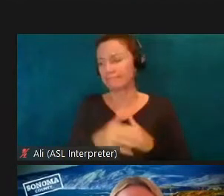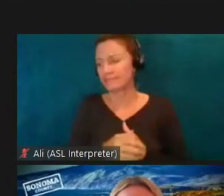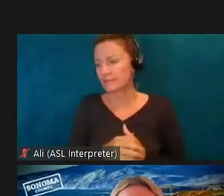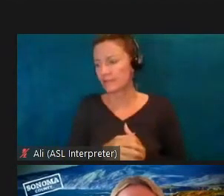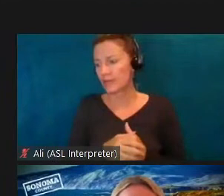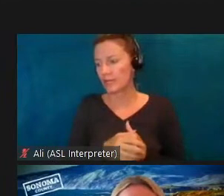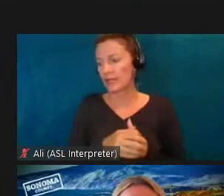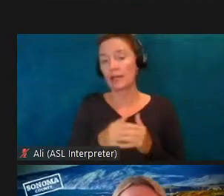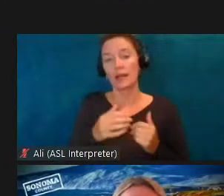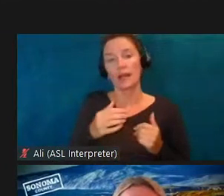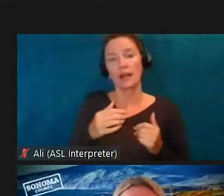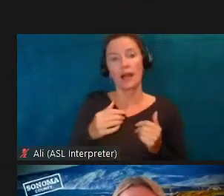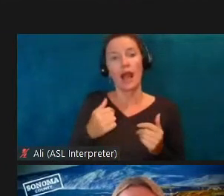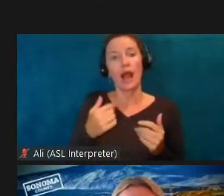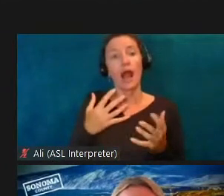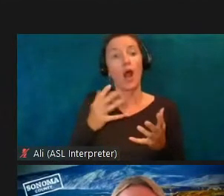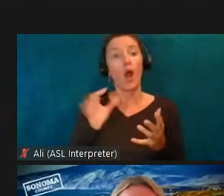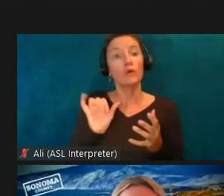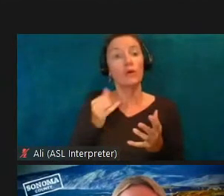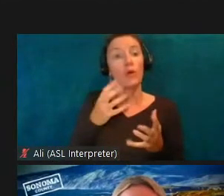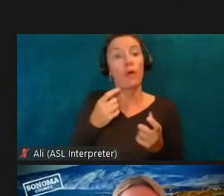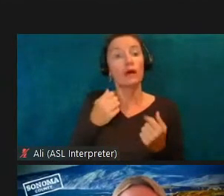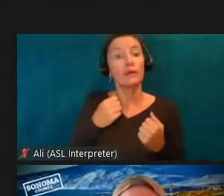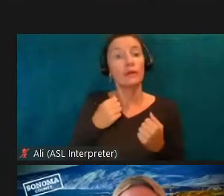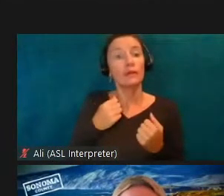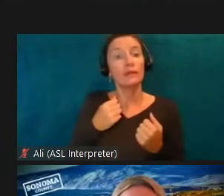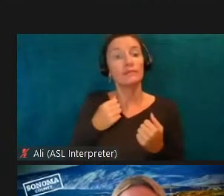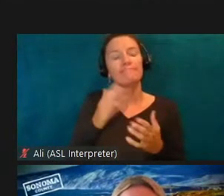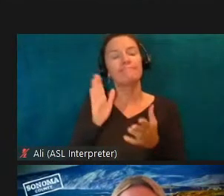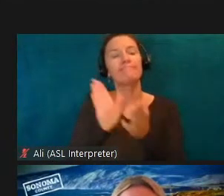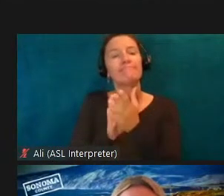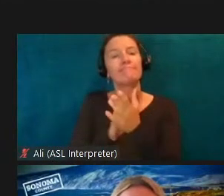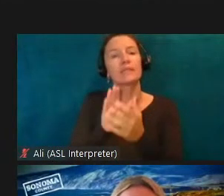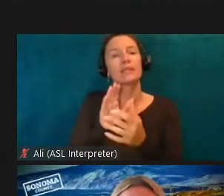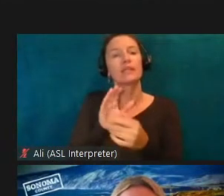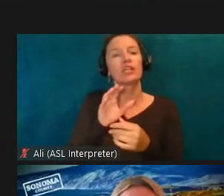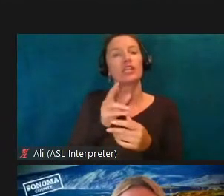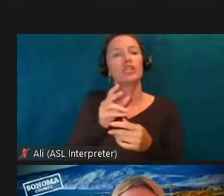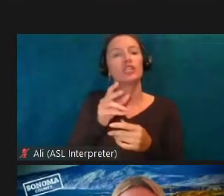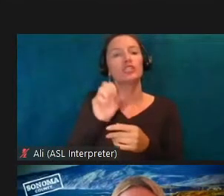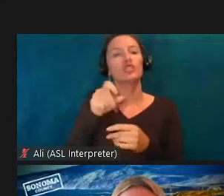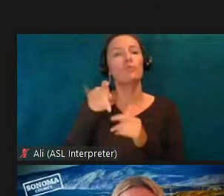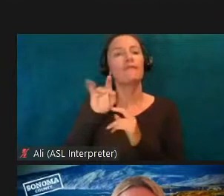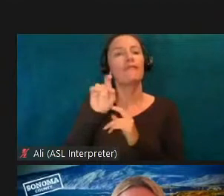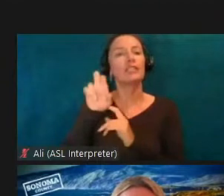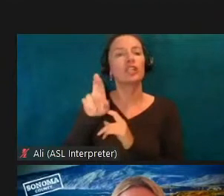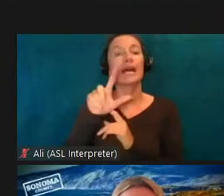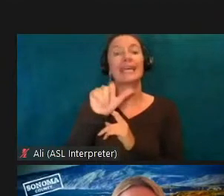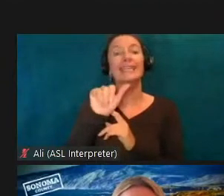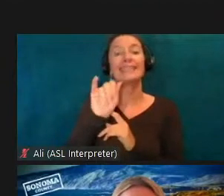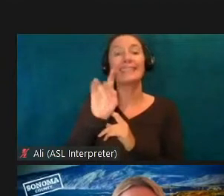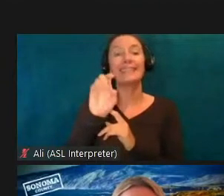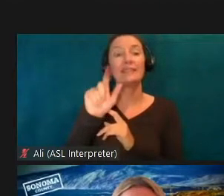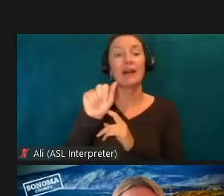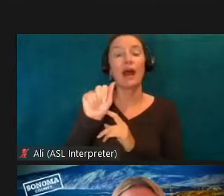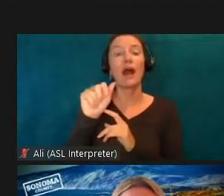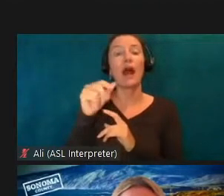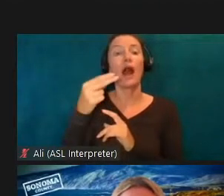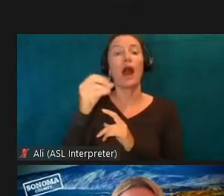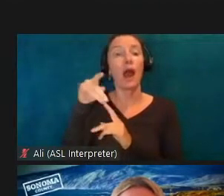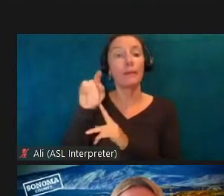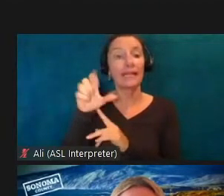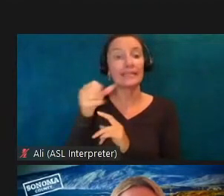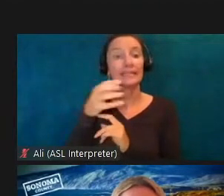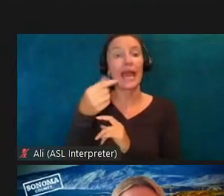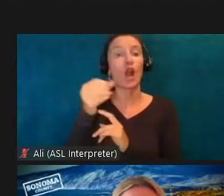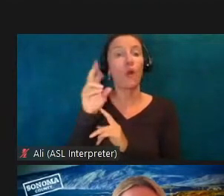to shout out for Supervisor Linda Hopkins and Supervisor Gore. They have just been incredible in terms of stepping